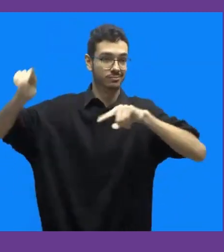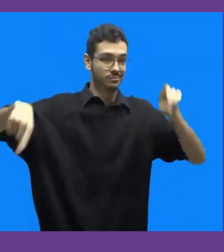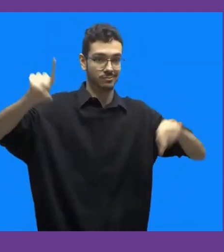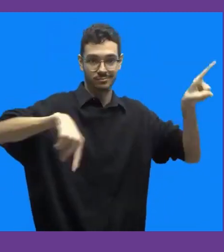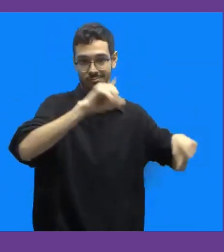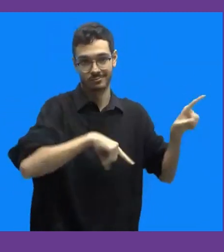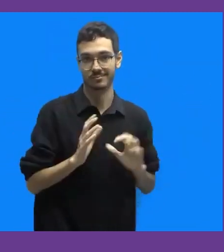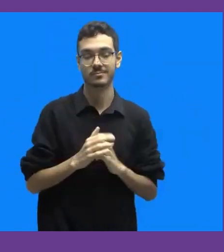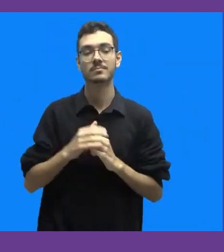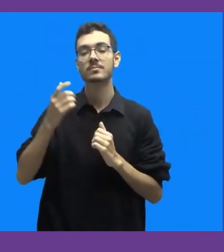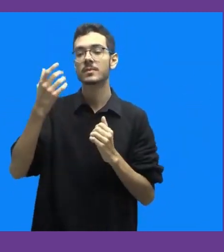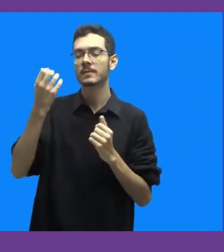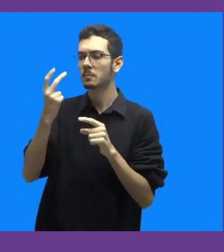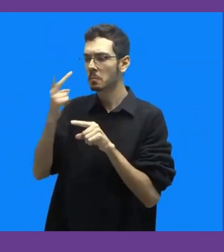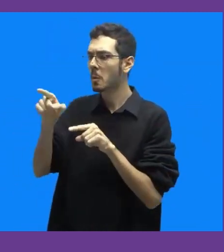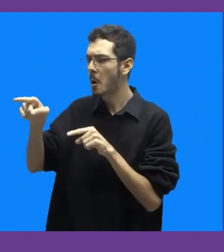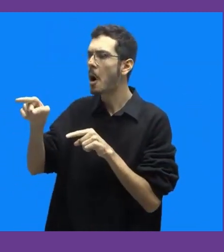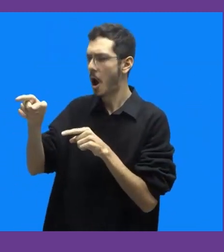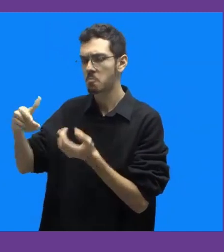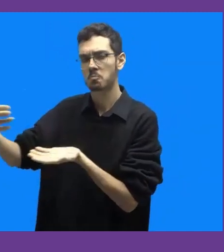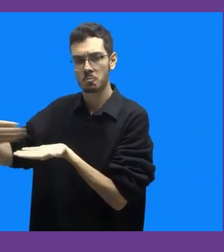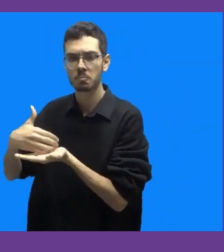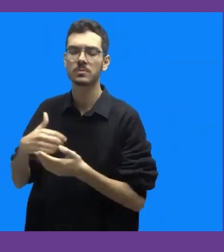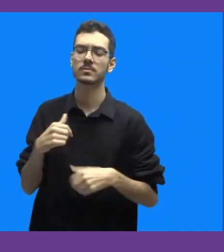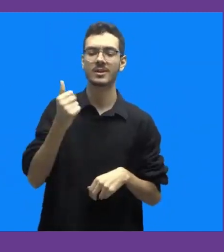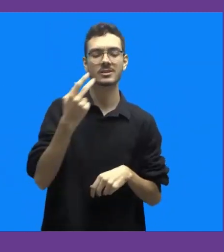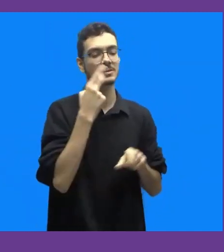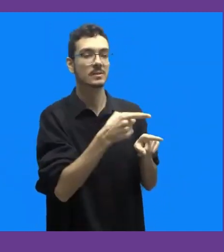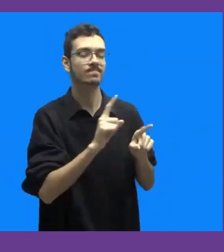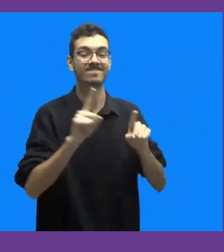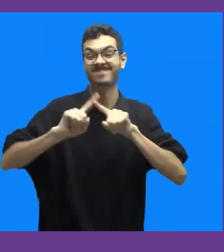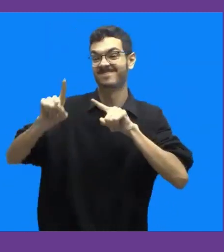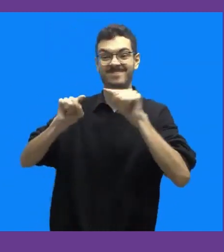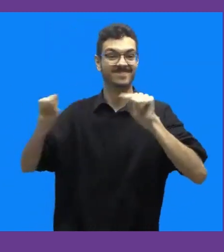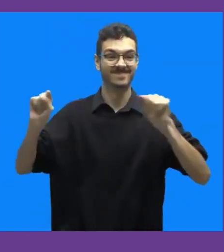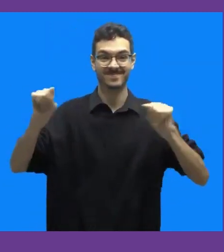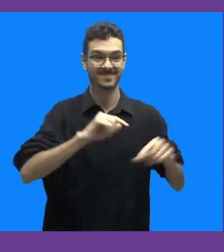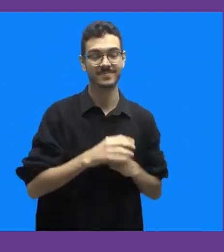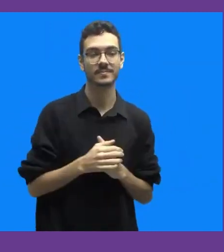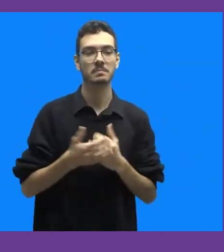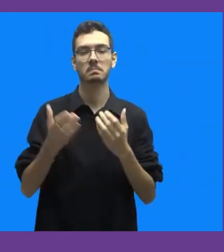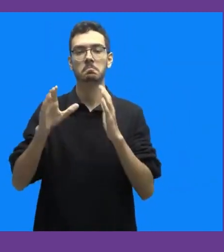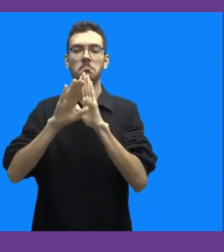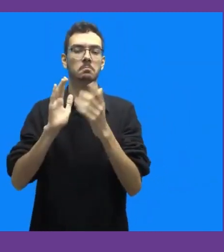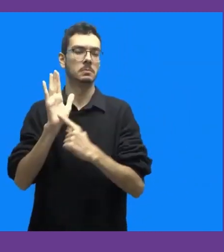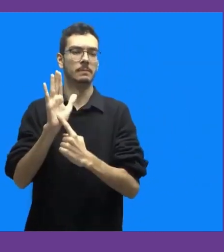There's of course the teaching innovation service that is providing several